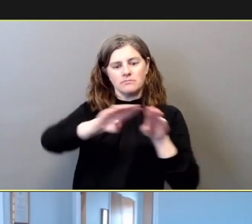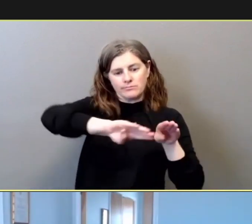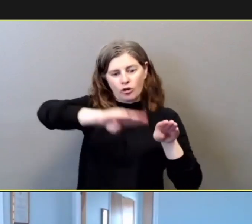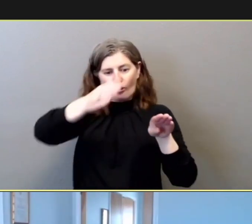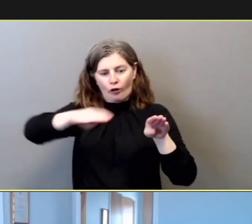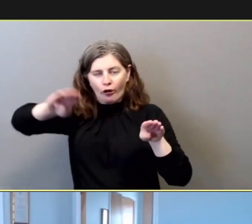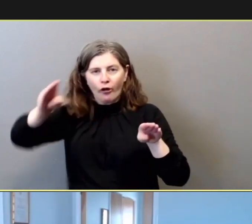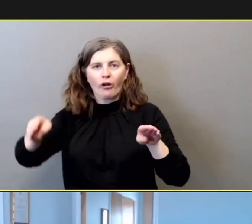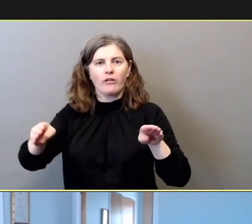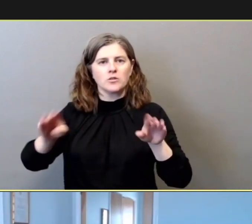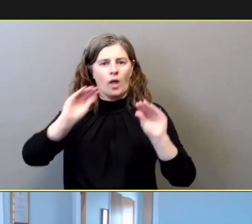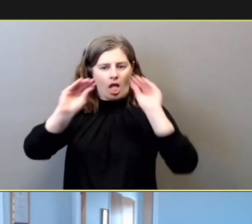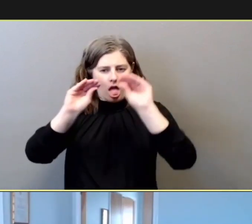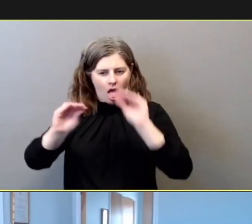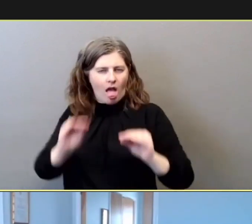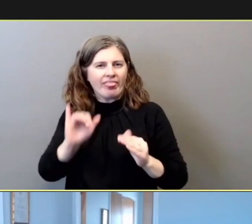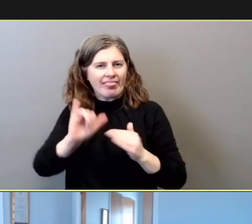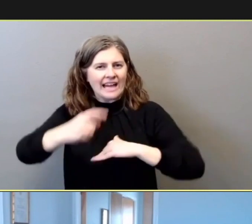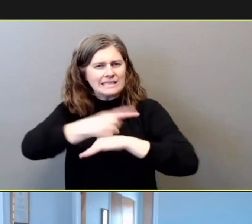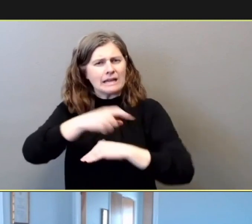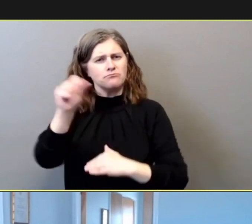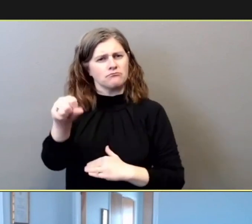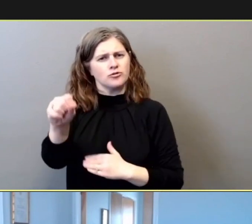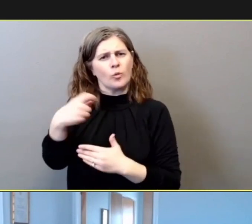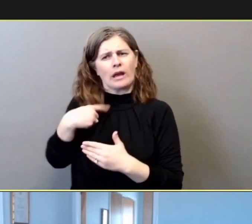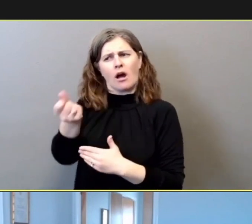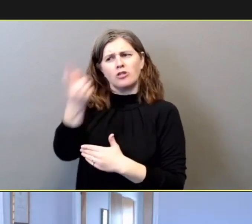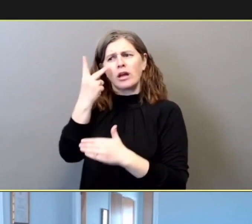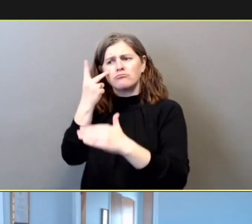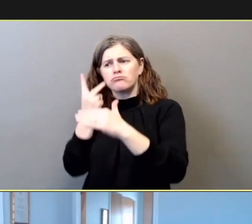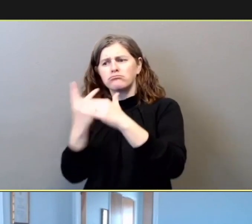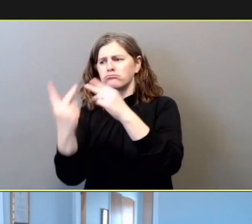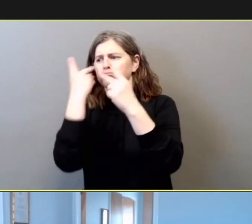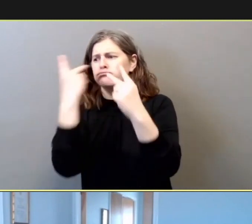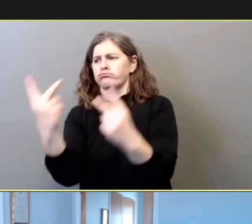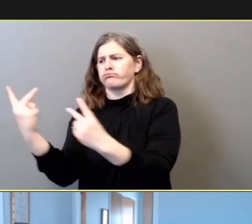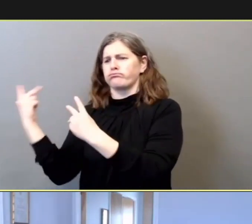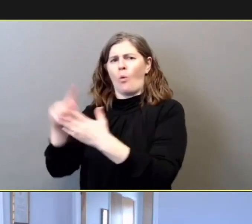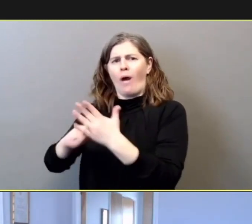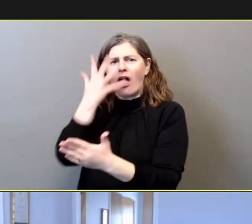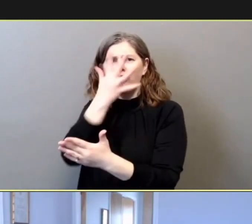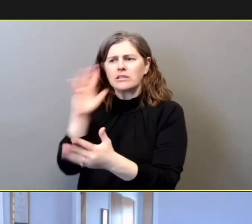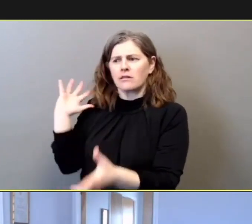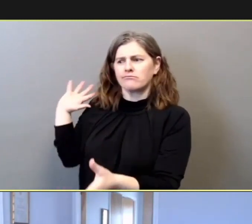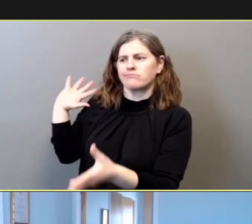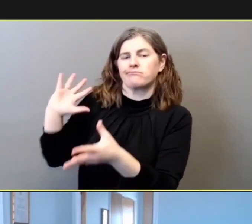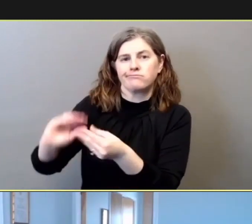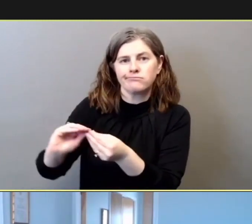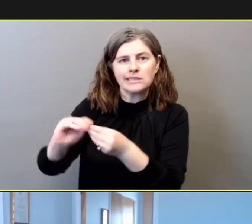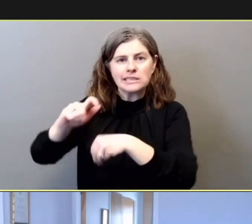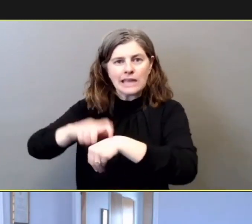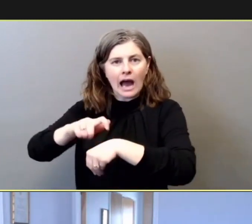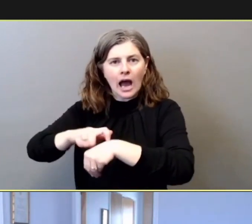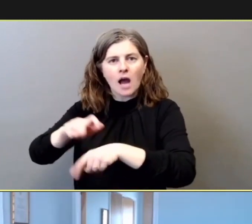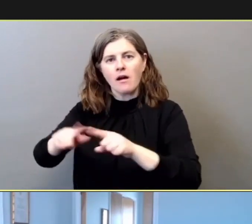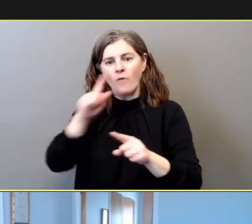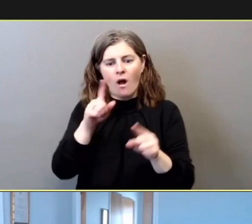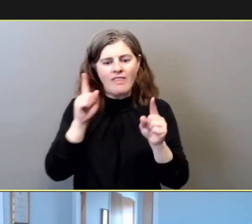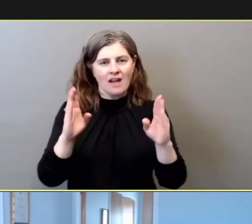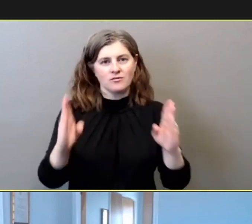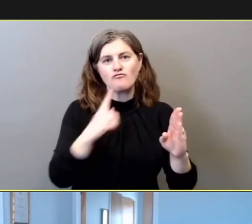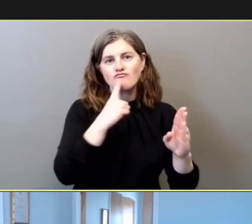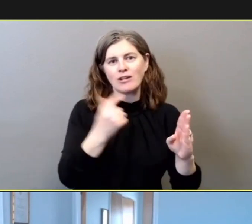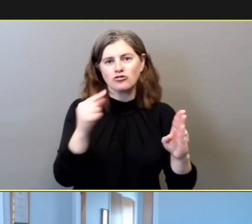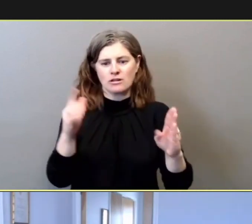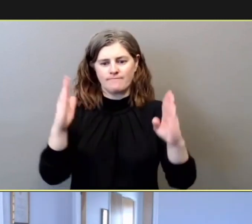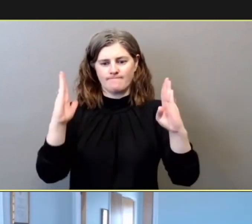specimen collection date, so we can understand the evolution of the local epidemic here. But again,